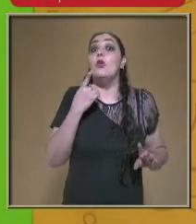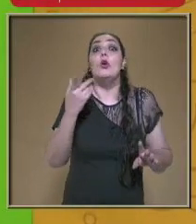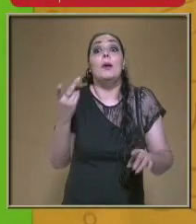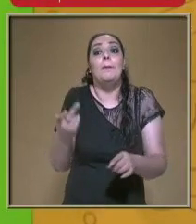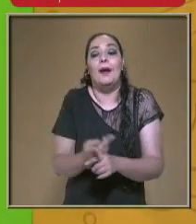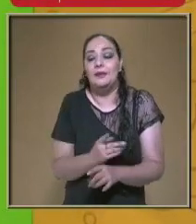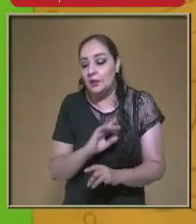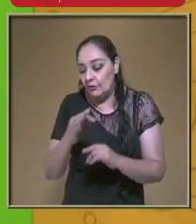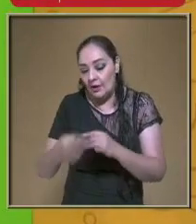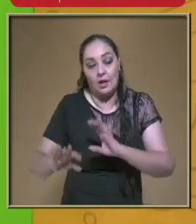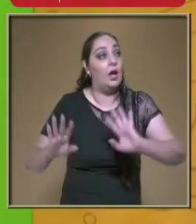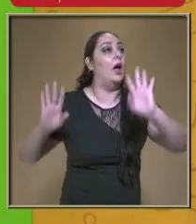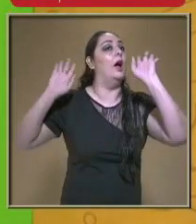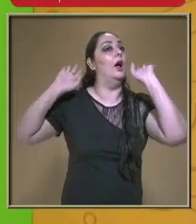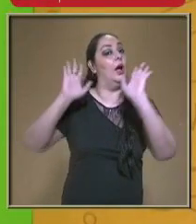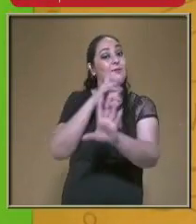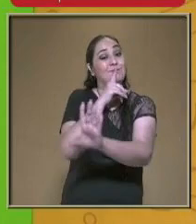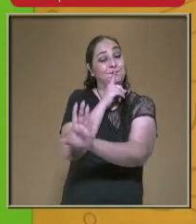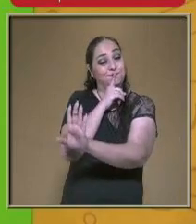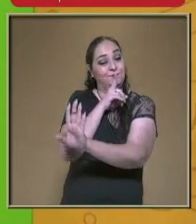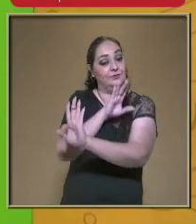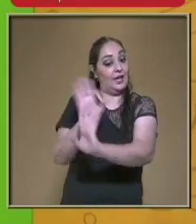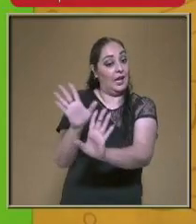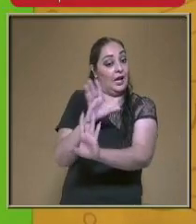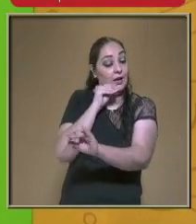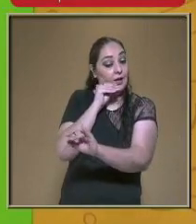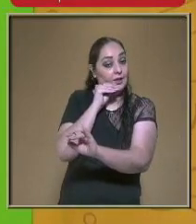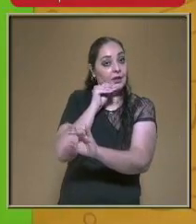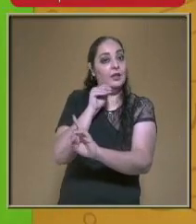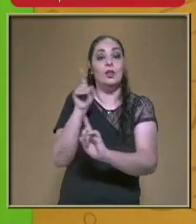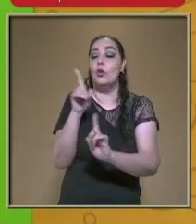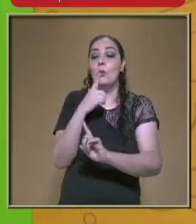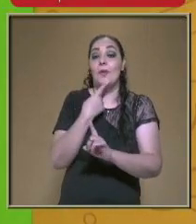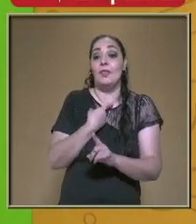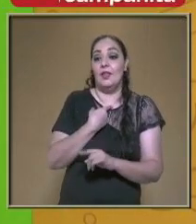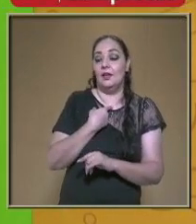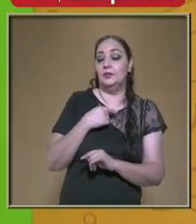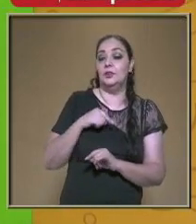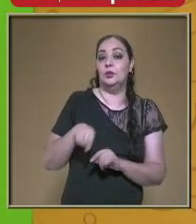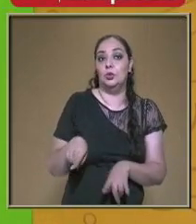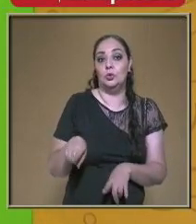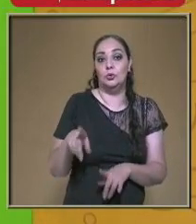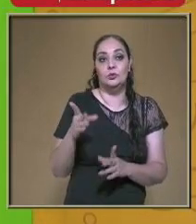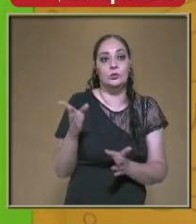happened at the end? No spoilers. And then in those days,